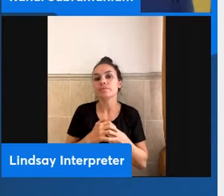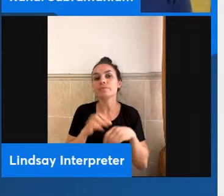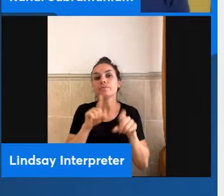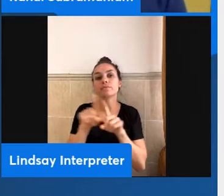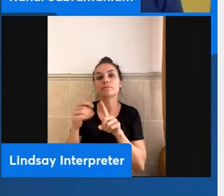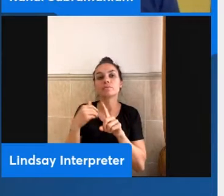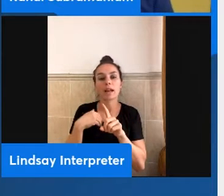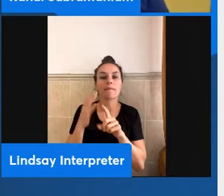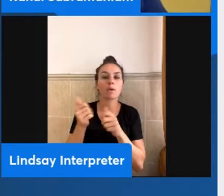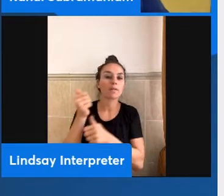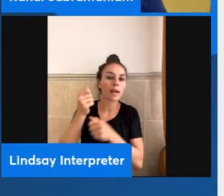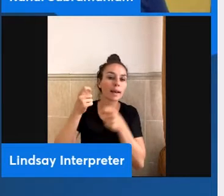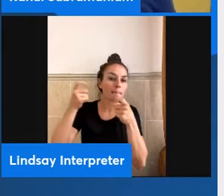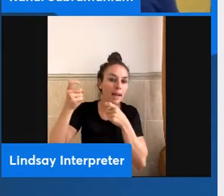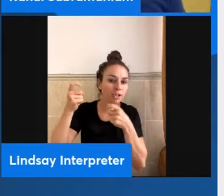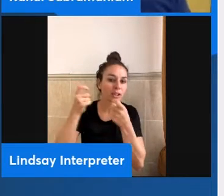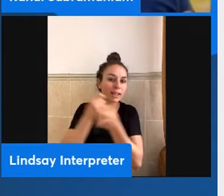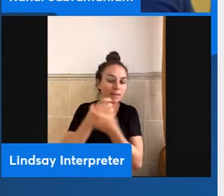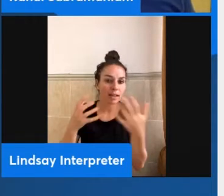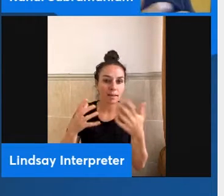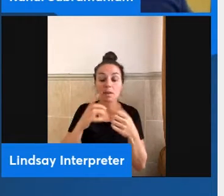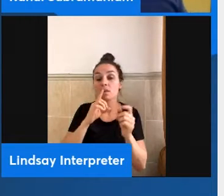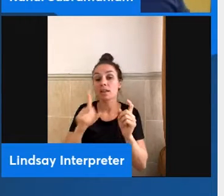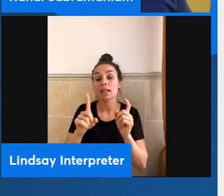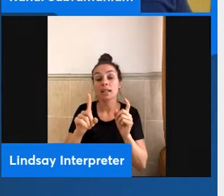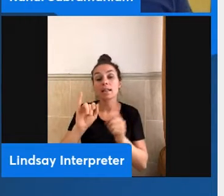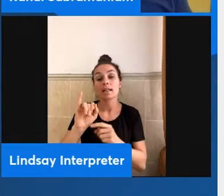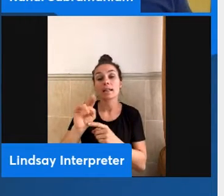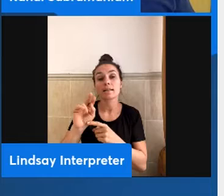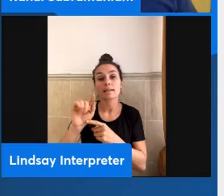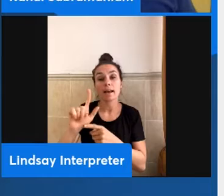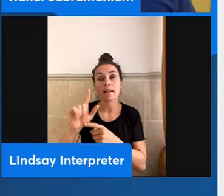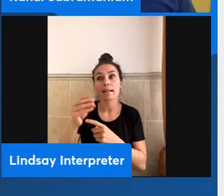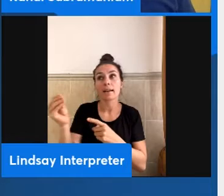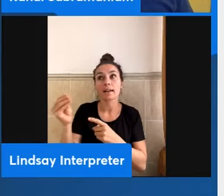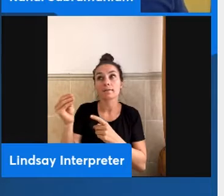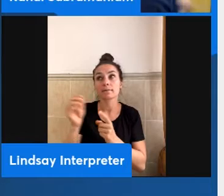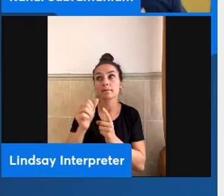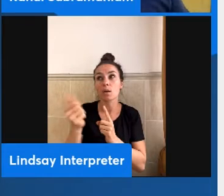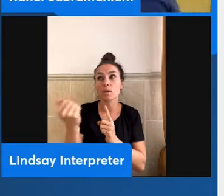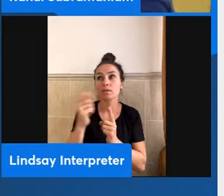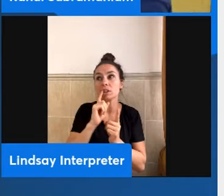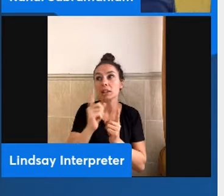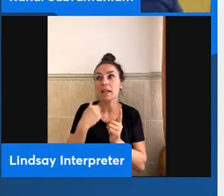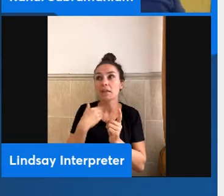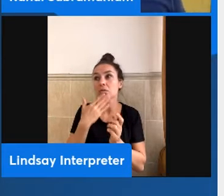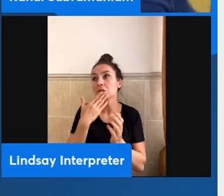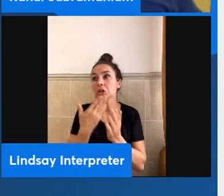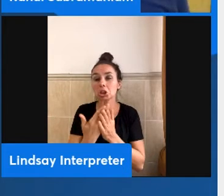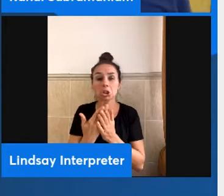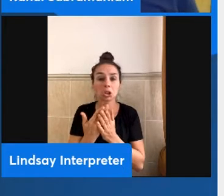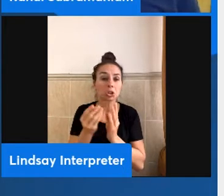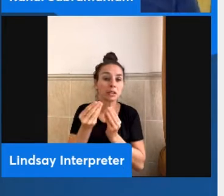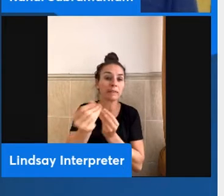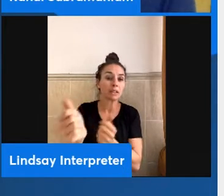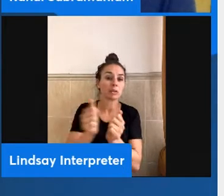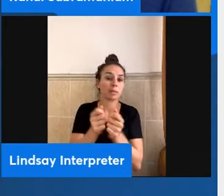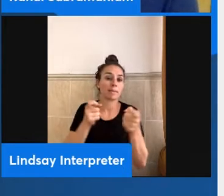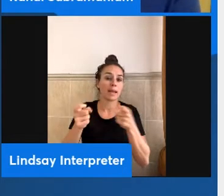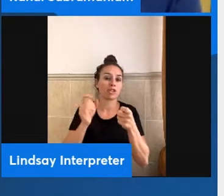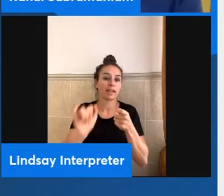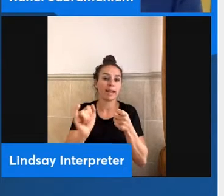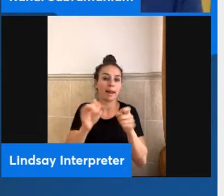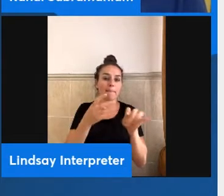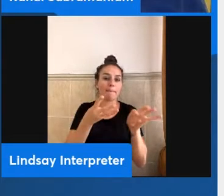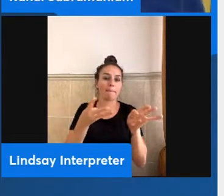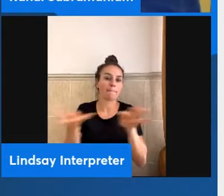threads in the pipelines there, though Intel and AMD have gotten pretty efficient with managing those pipelines. On